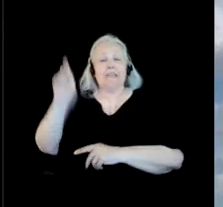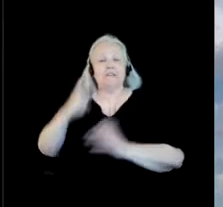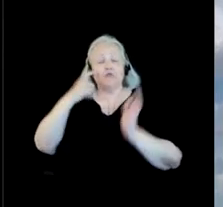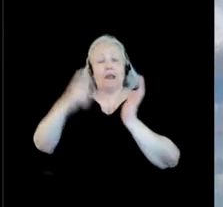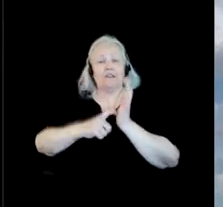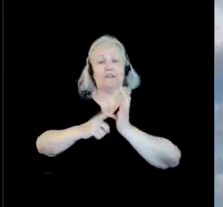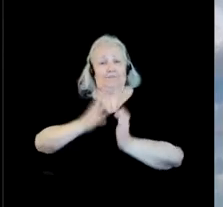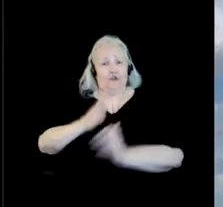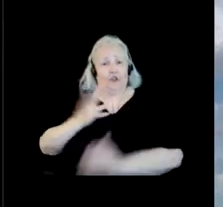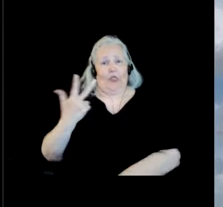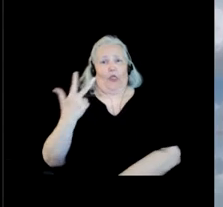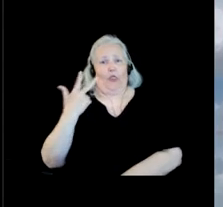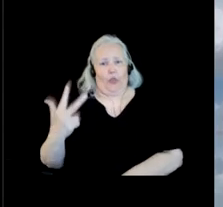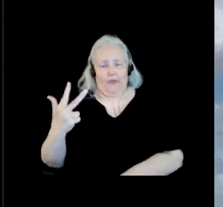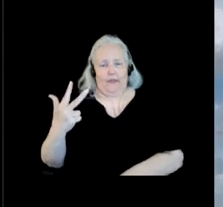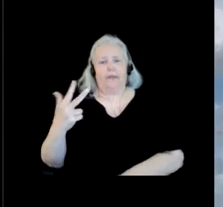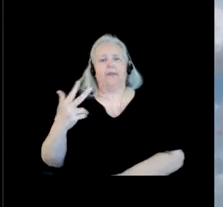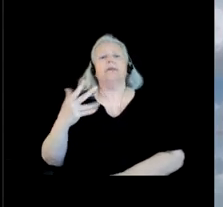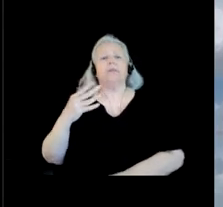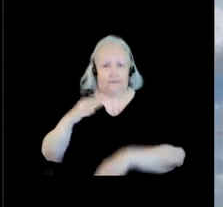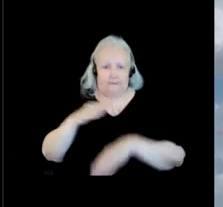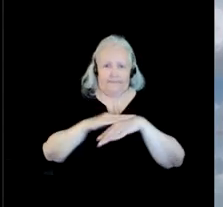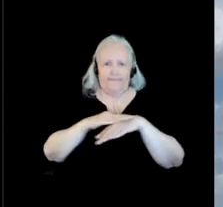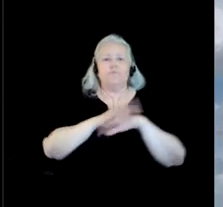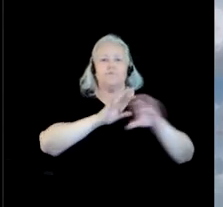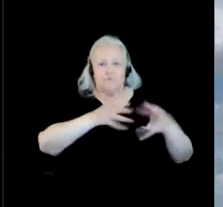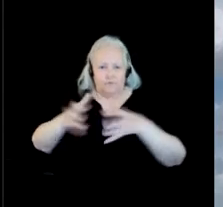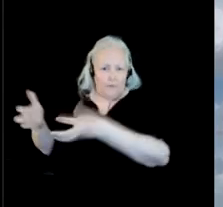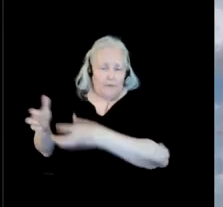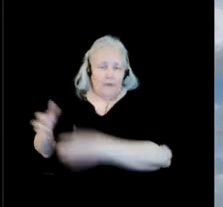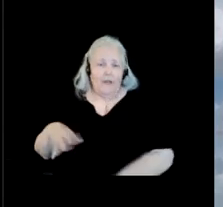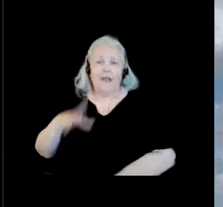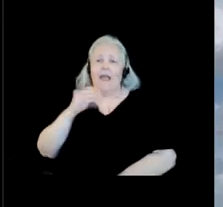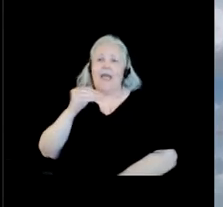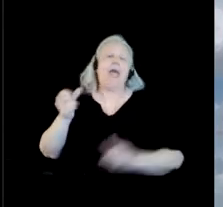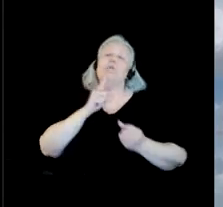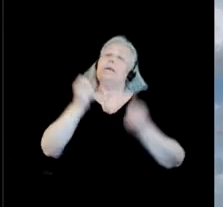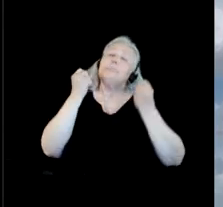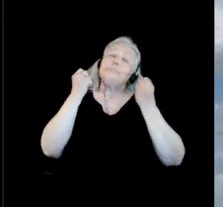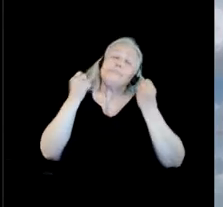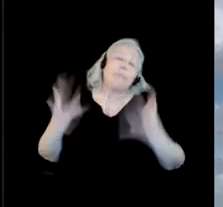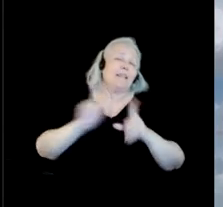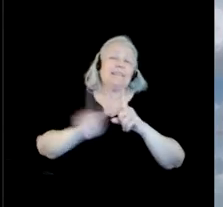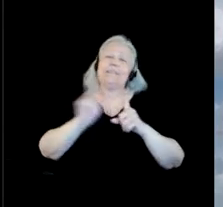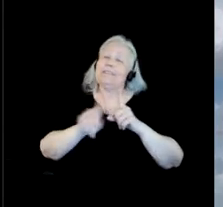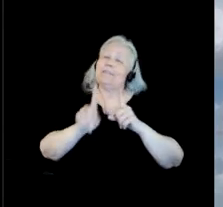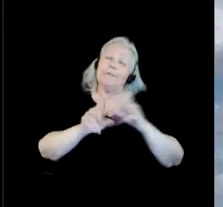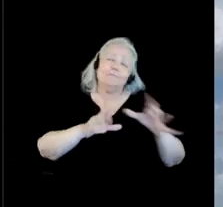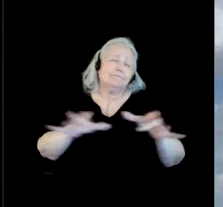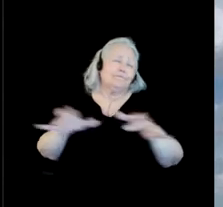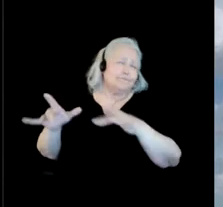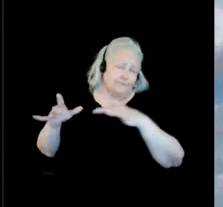and Texas has really been the homelands and crossroads for many Indigenous people. Thank you.